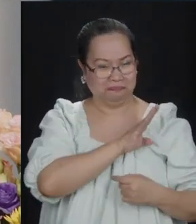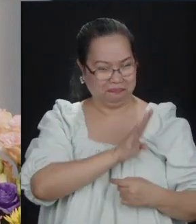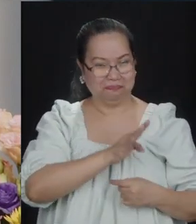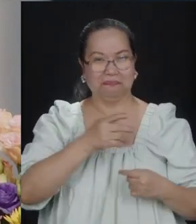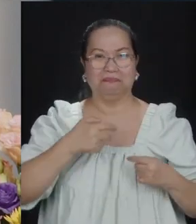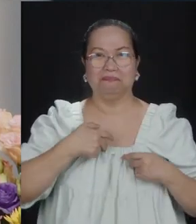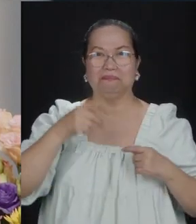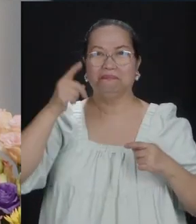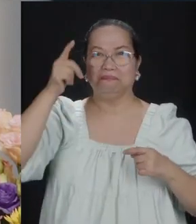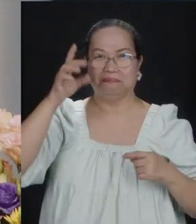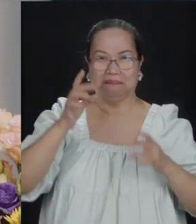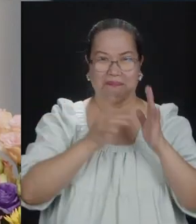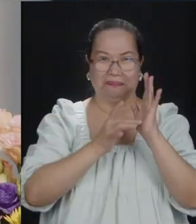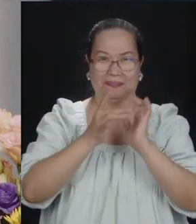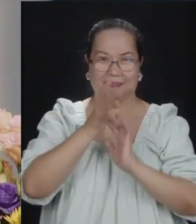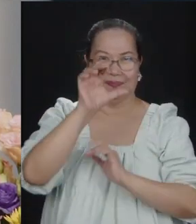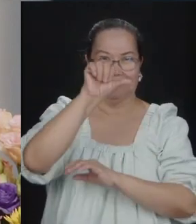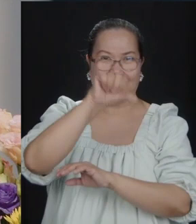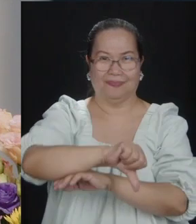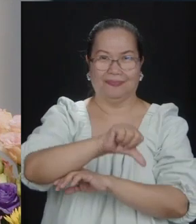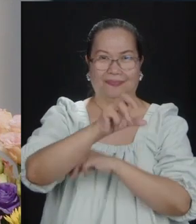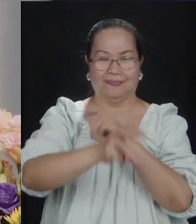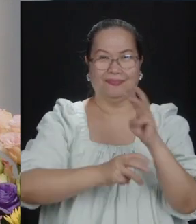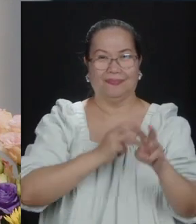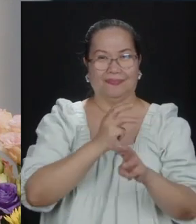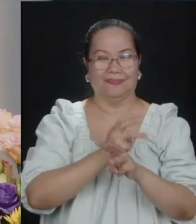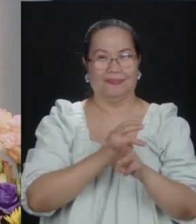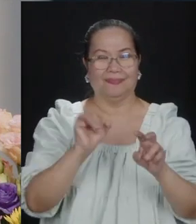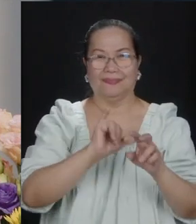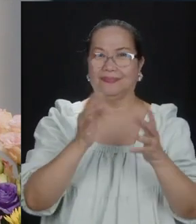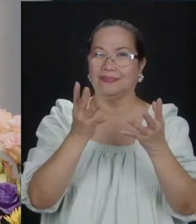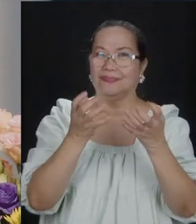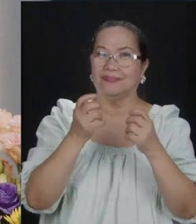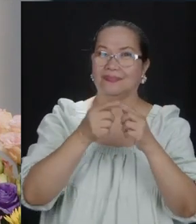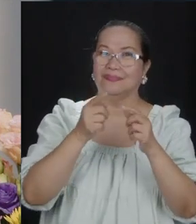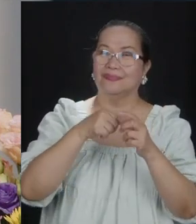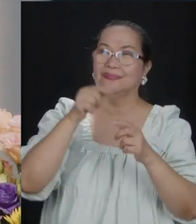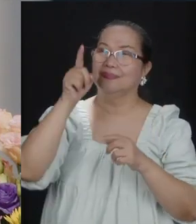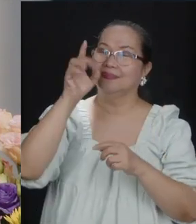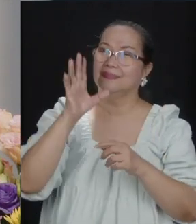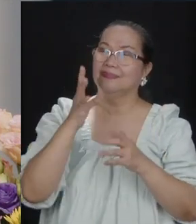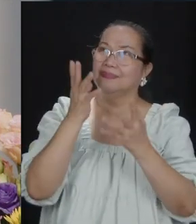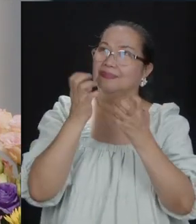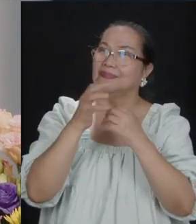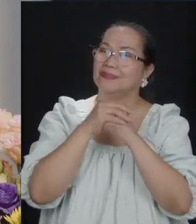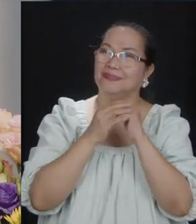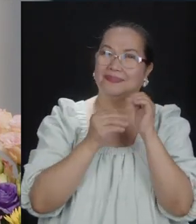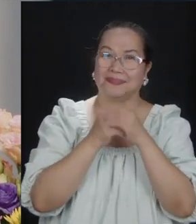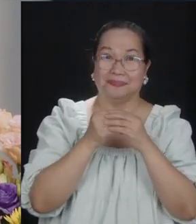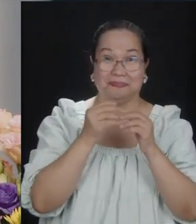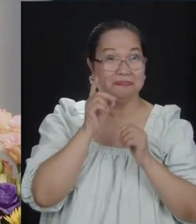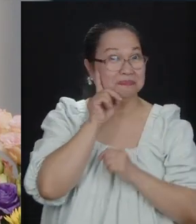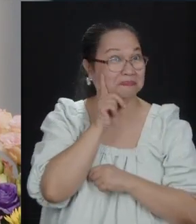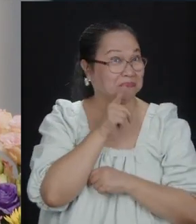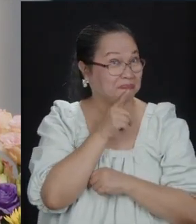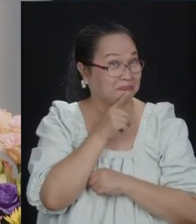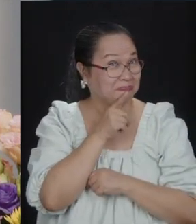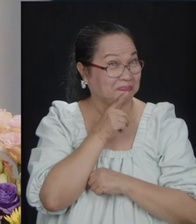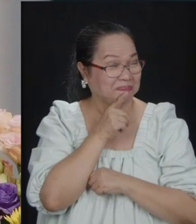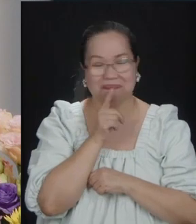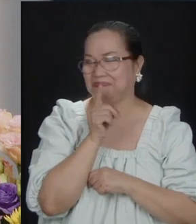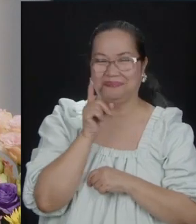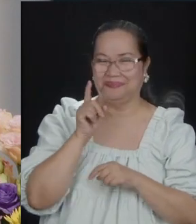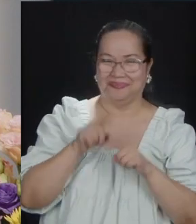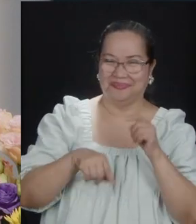world. You know, we don't long for God when we are comfortable and when things are in place. But